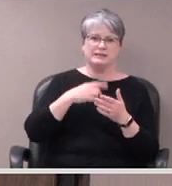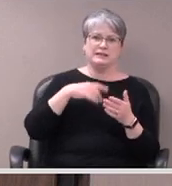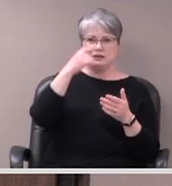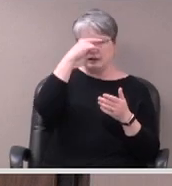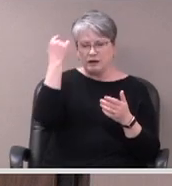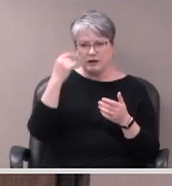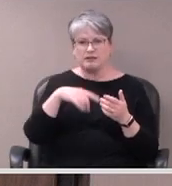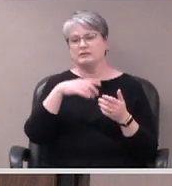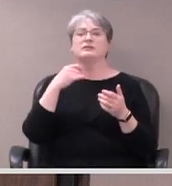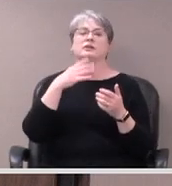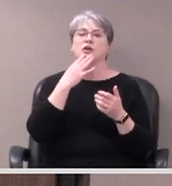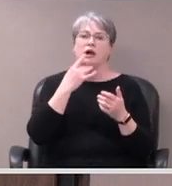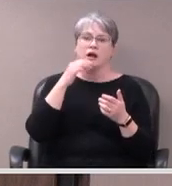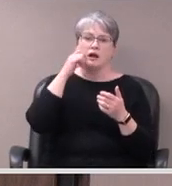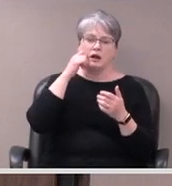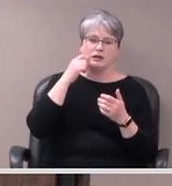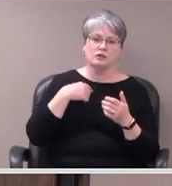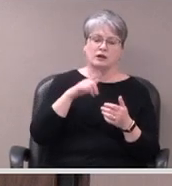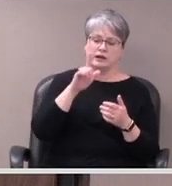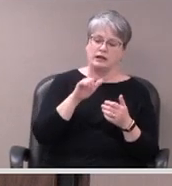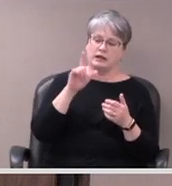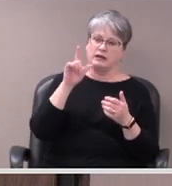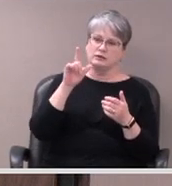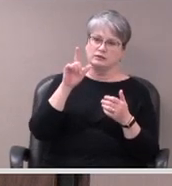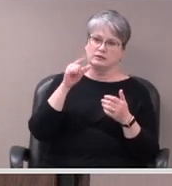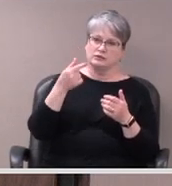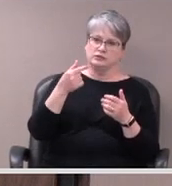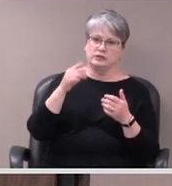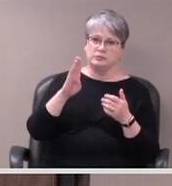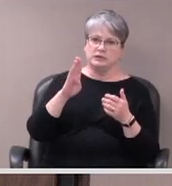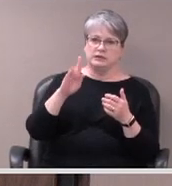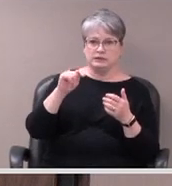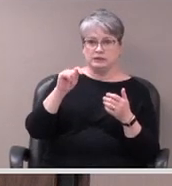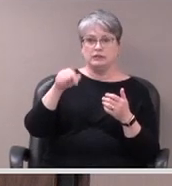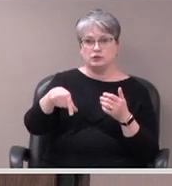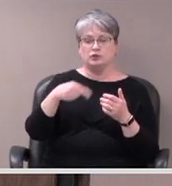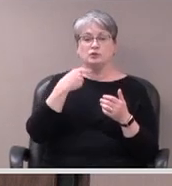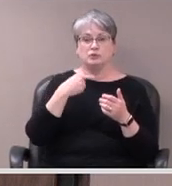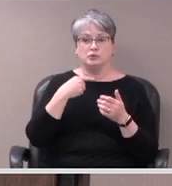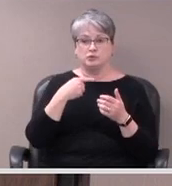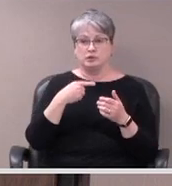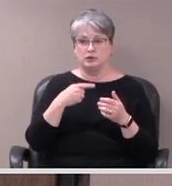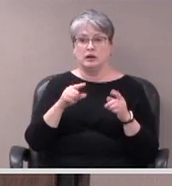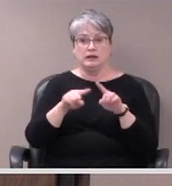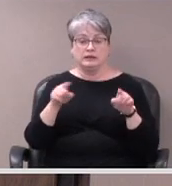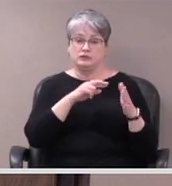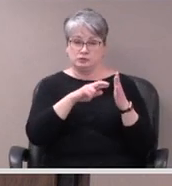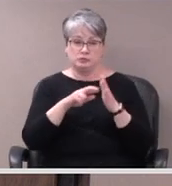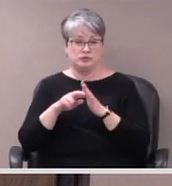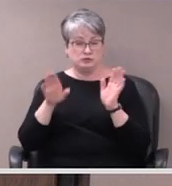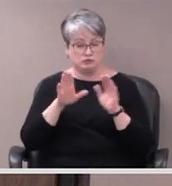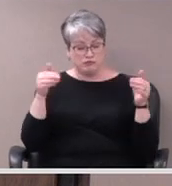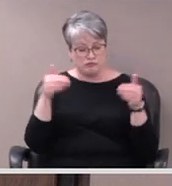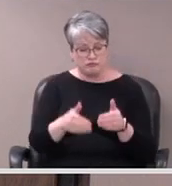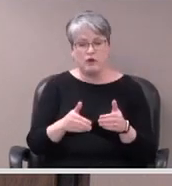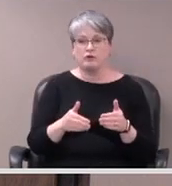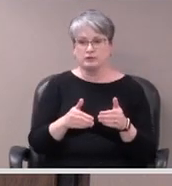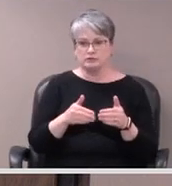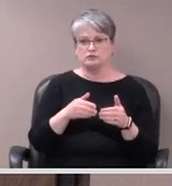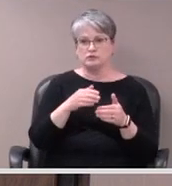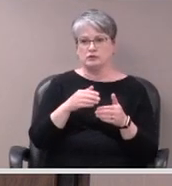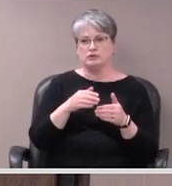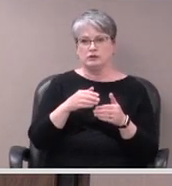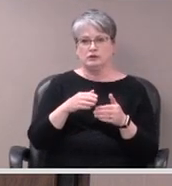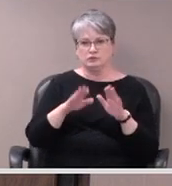as LGBTQ, says Christopher Mallett at Cleveland State University's, whose research focuses on juvenile